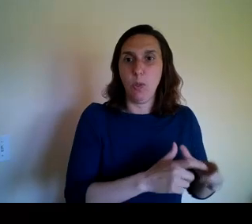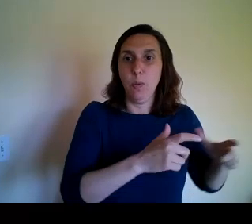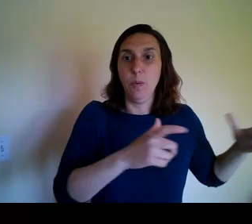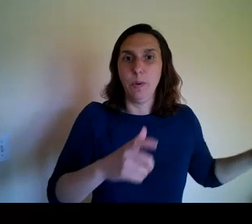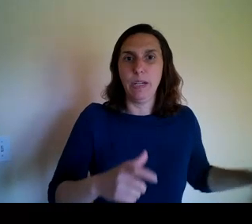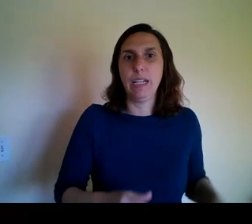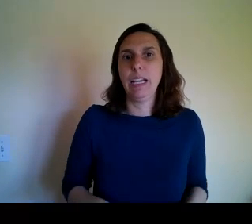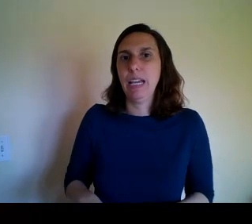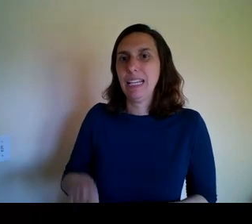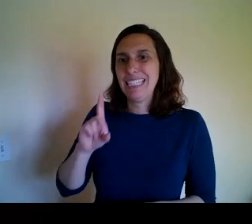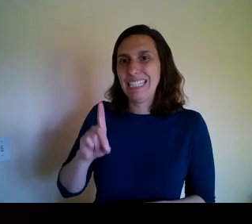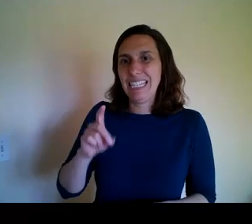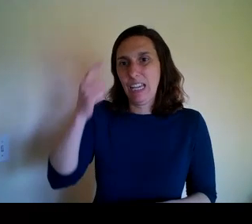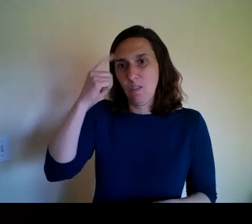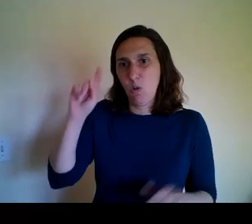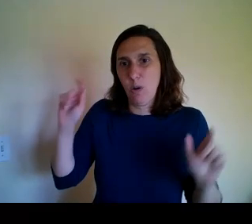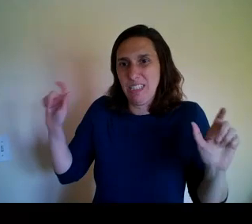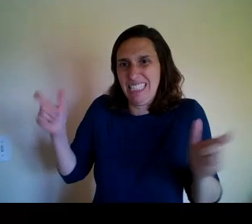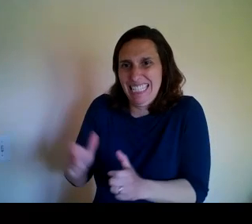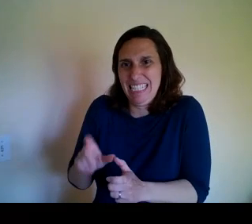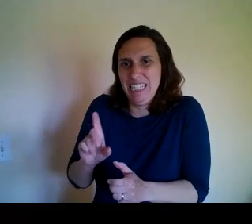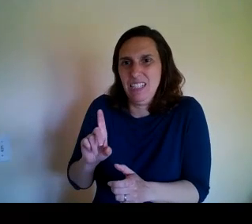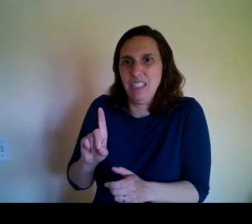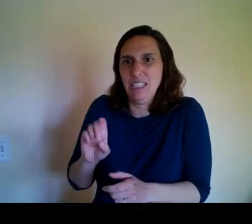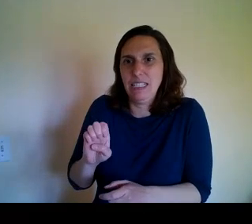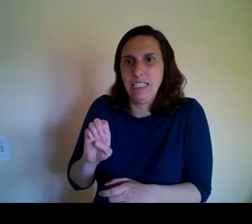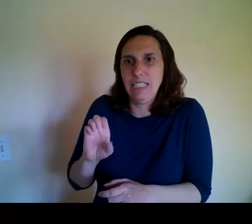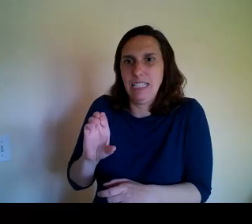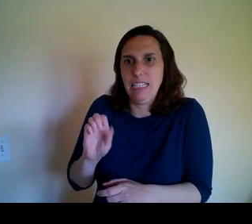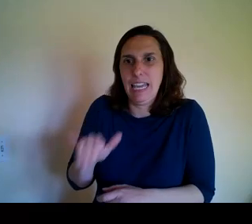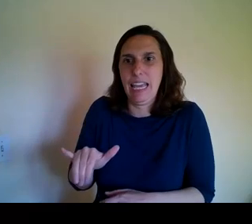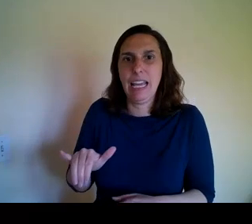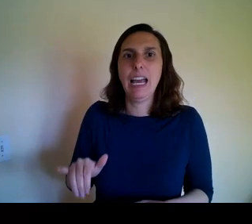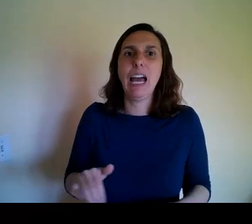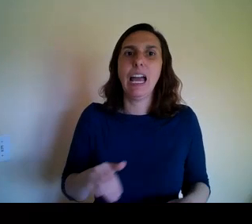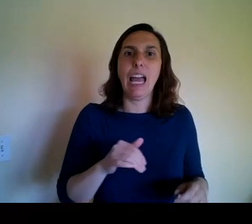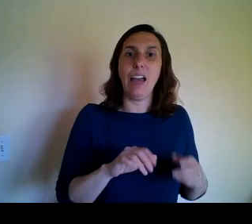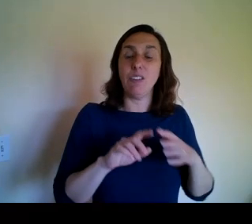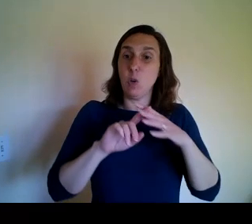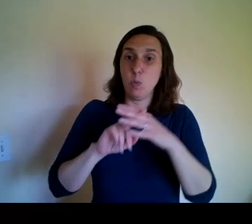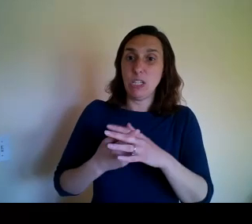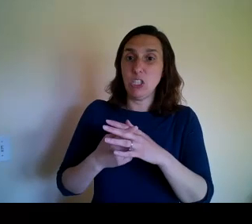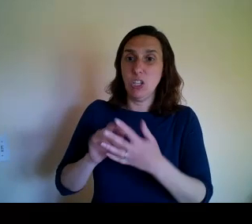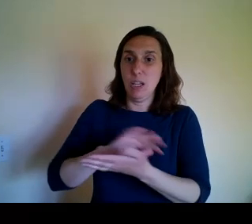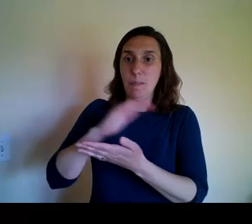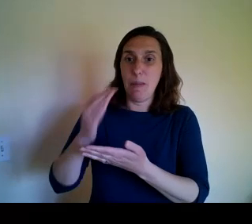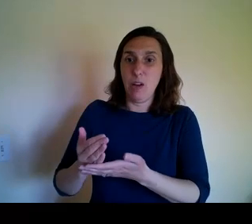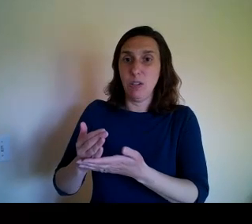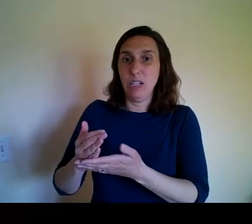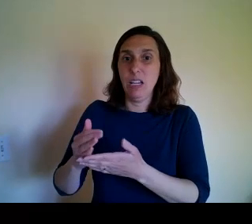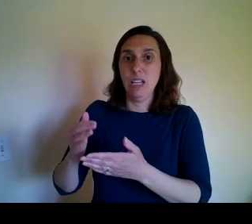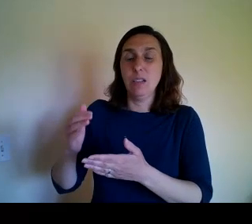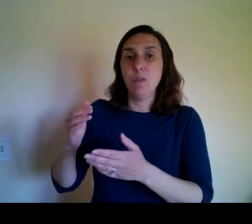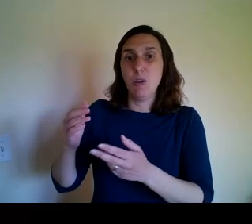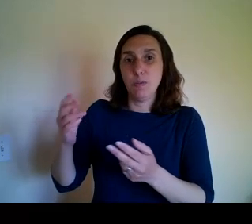D for decay. And I have some original amount of substance that gets multiplied by 1/2